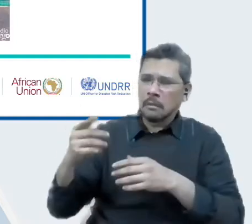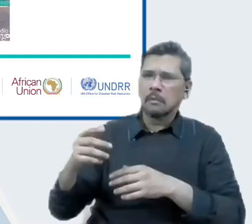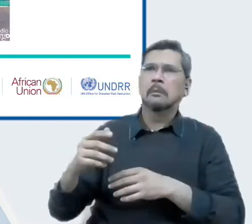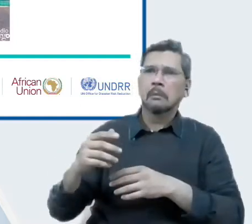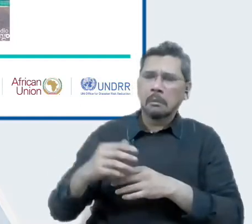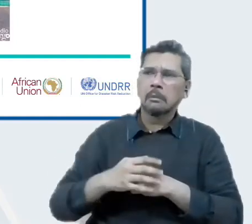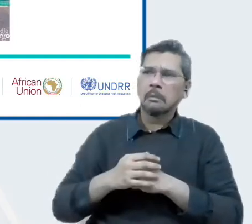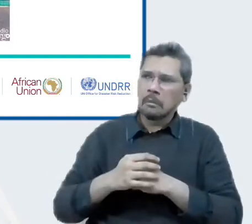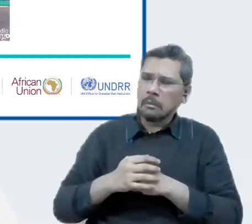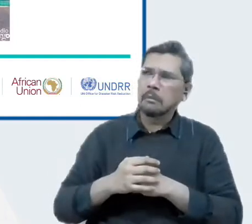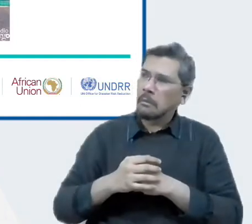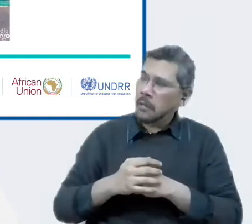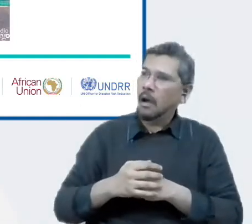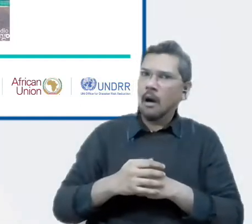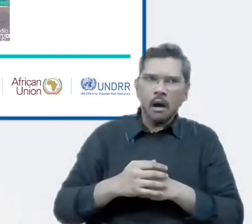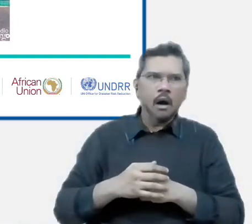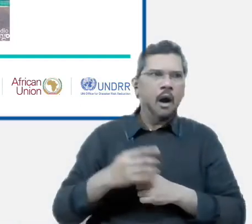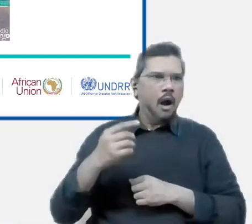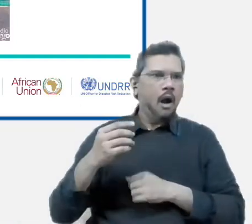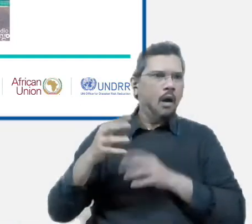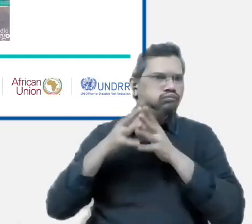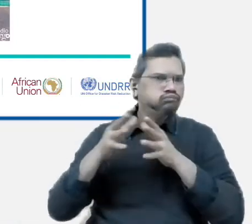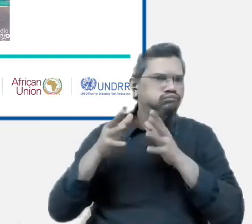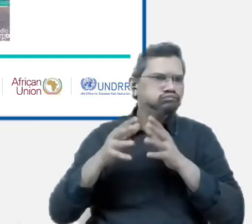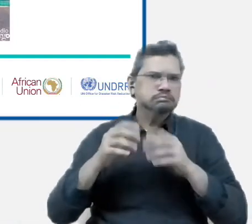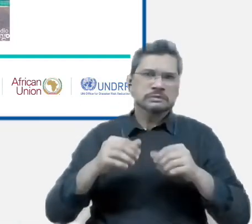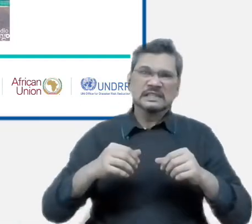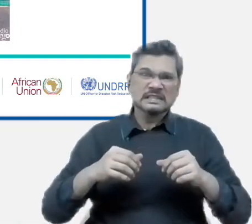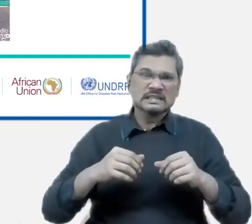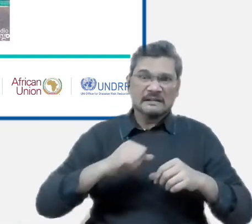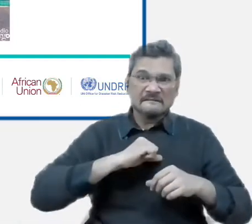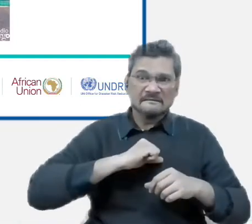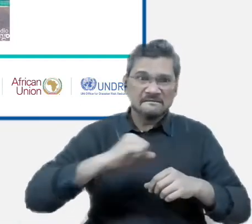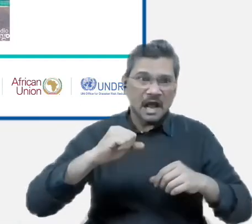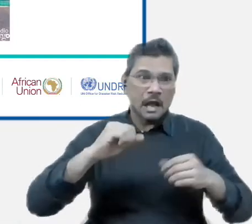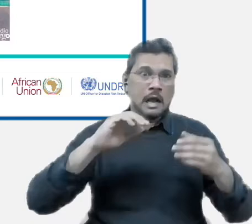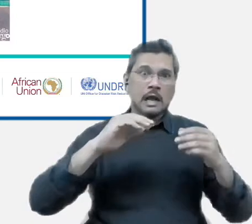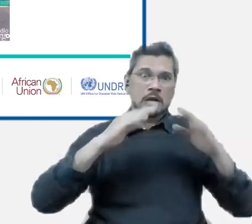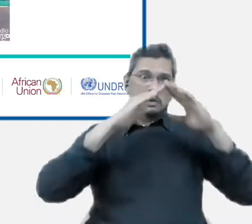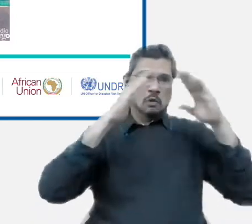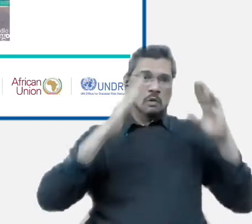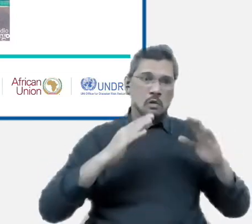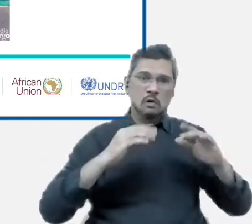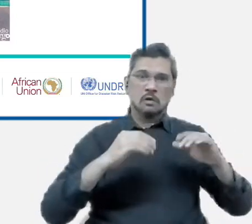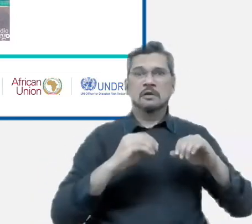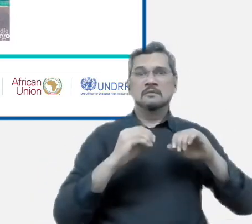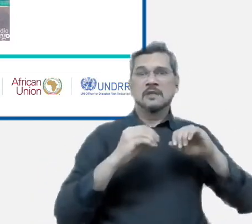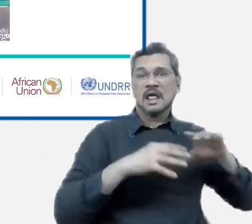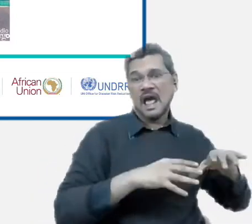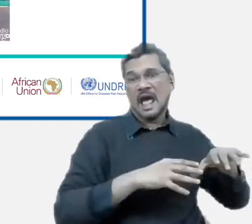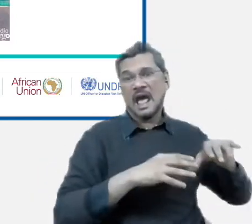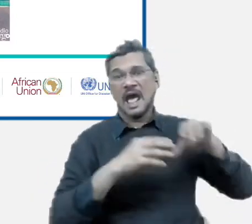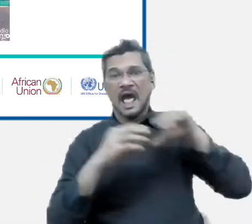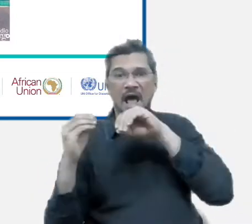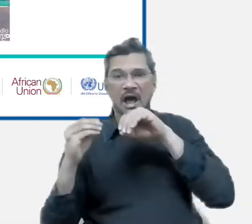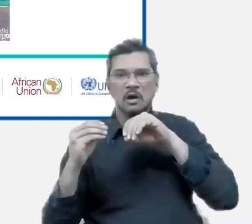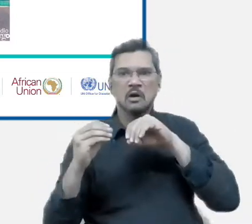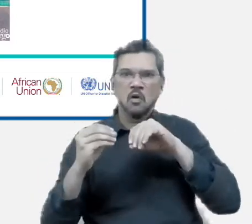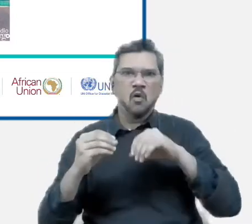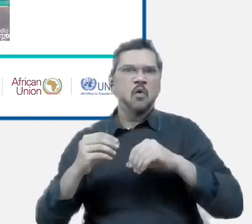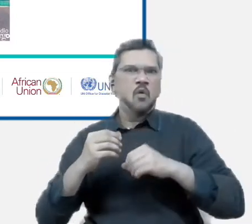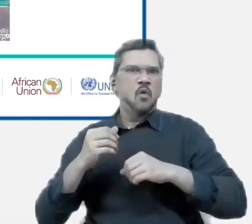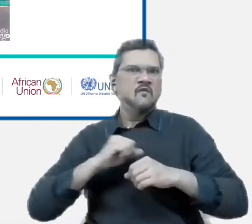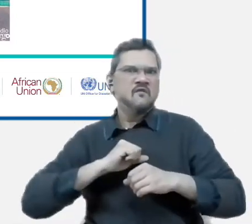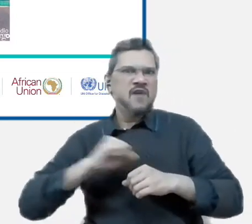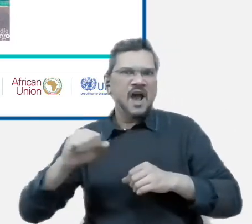and evacuated his family and prevented losses. So just to say, oftentimes what I see, and again, I am no expert,